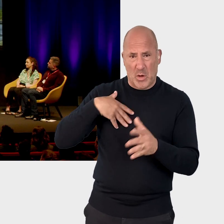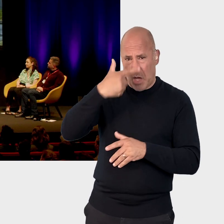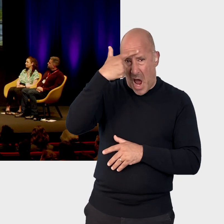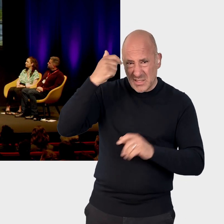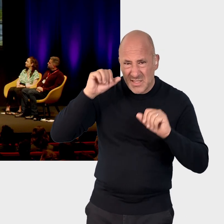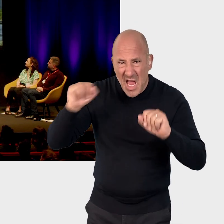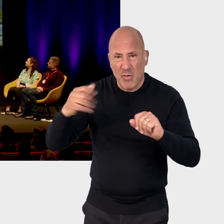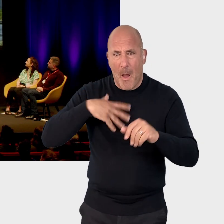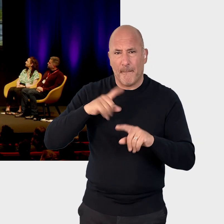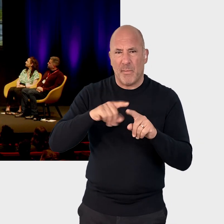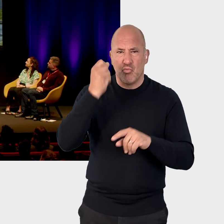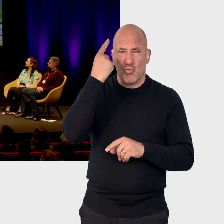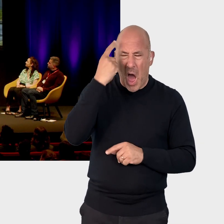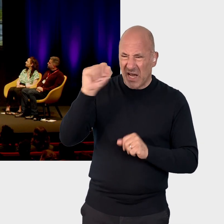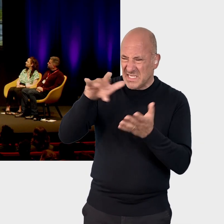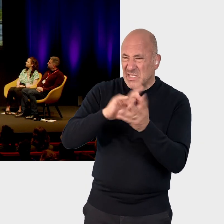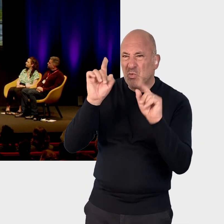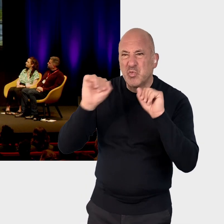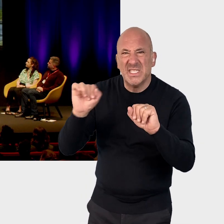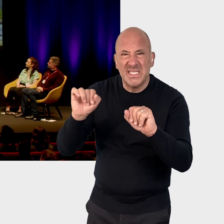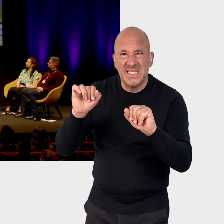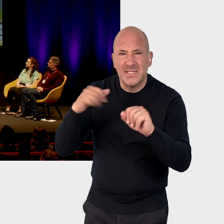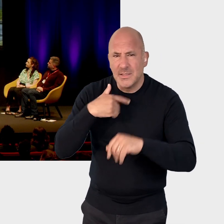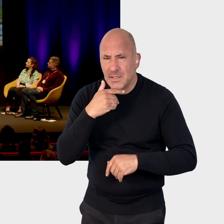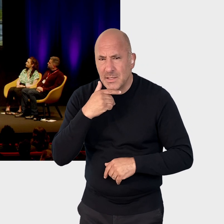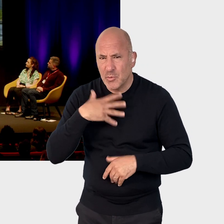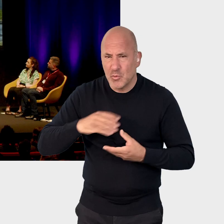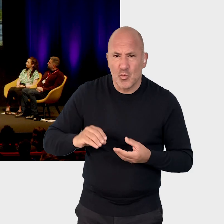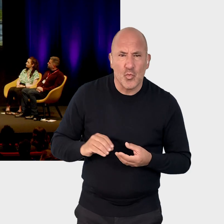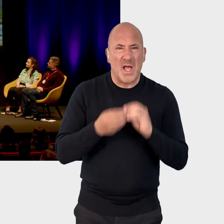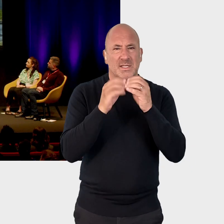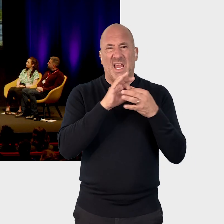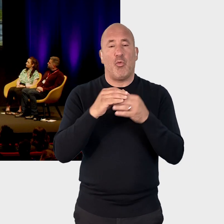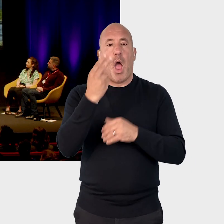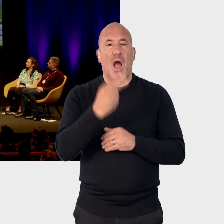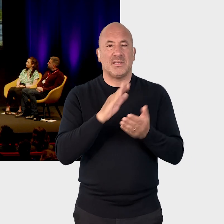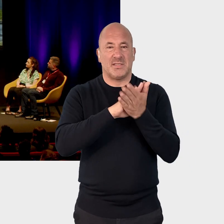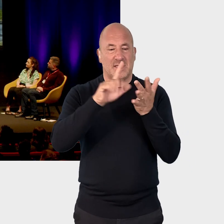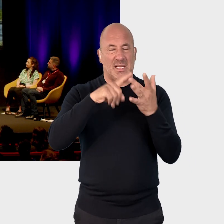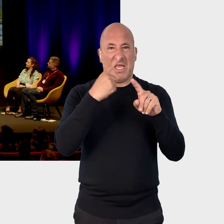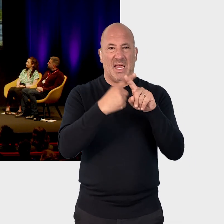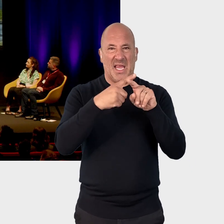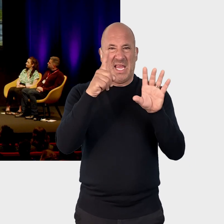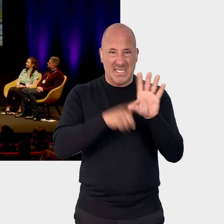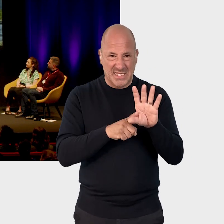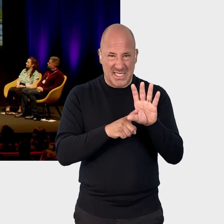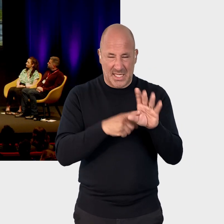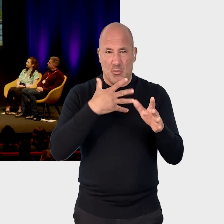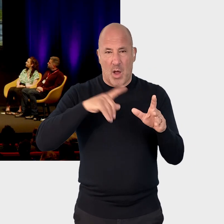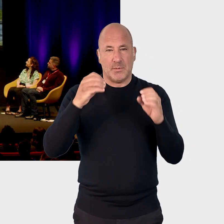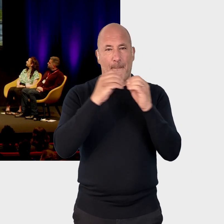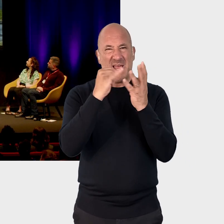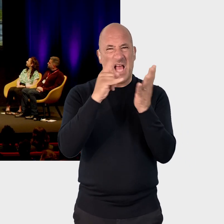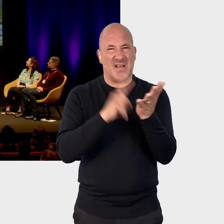wanted to be seen, they wanted to be understood, they wanted people to realise what their centre was about. So they asked us to create a piece working